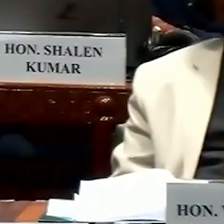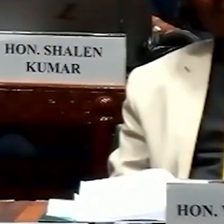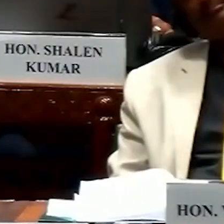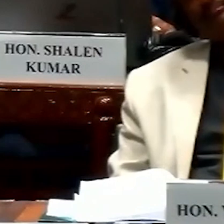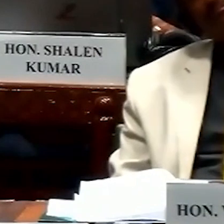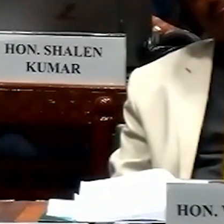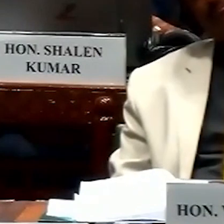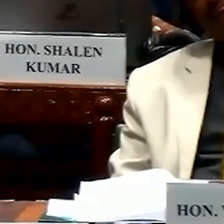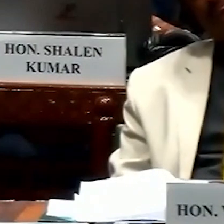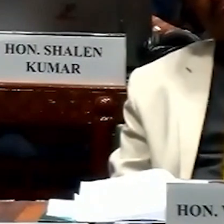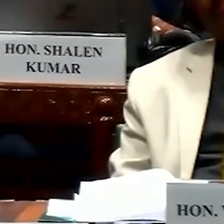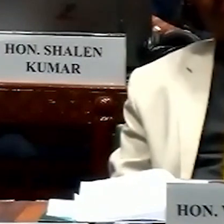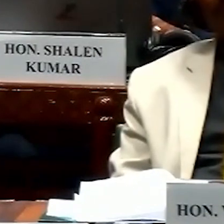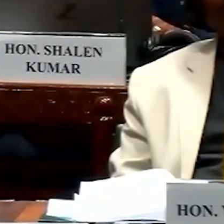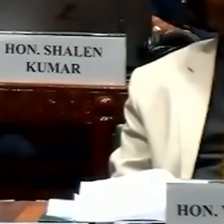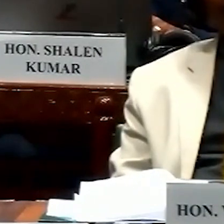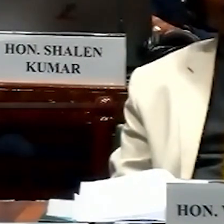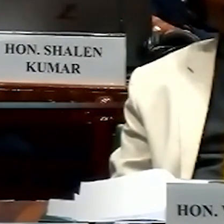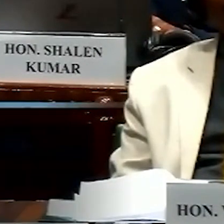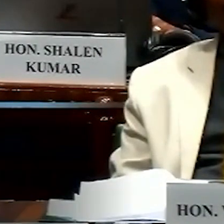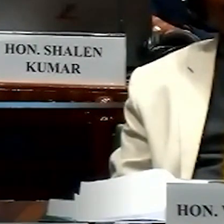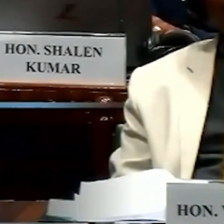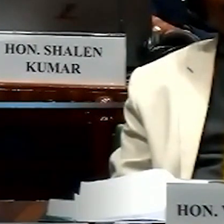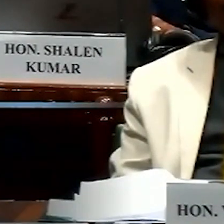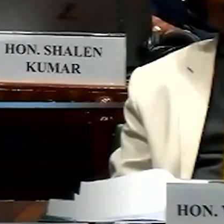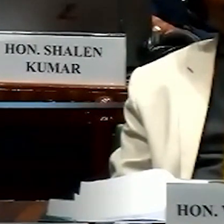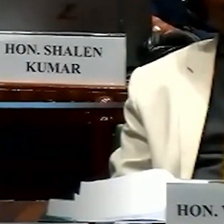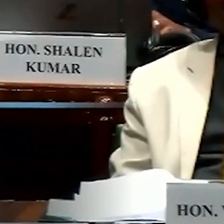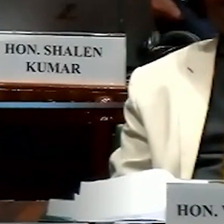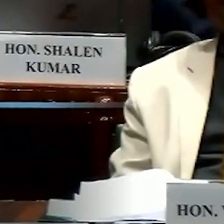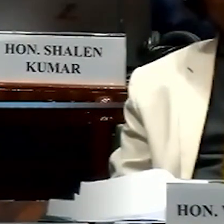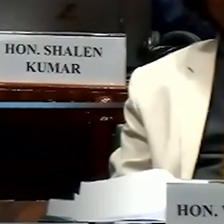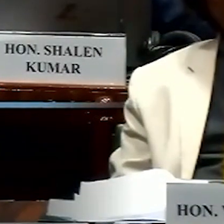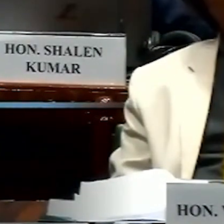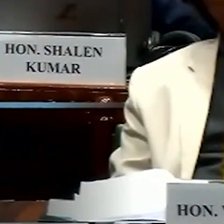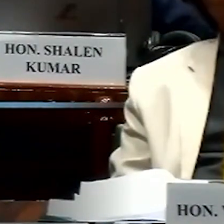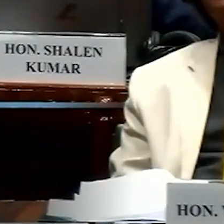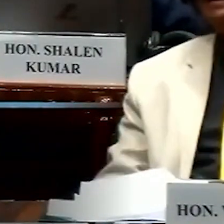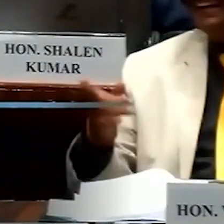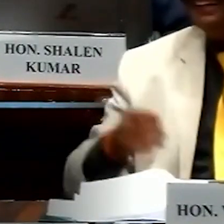And I also would like to wish the Honorable Alitia Mbanivalo a happy birthday. So, talking about QS,